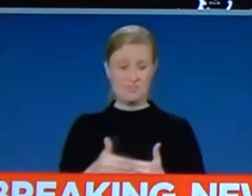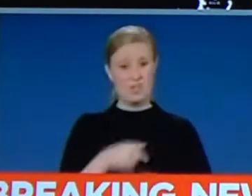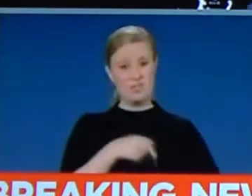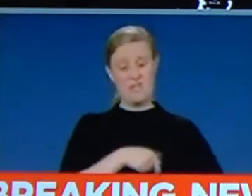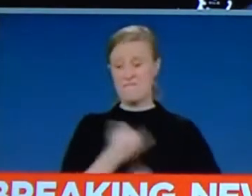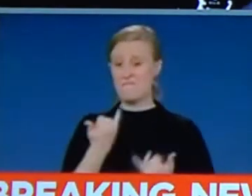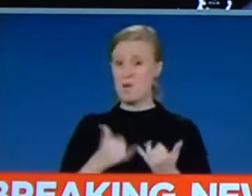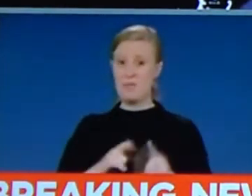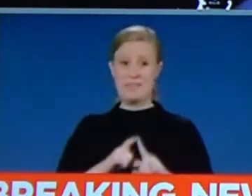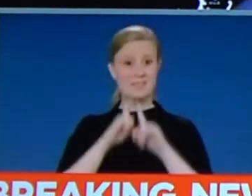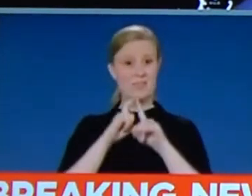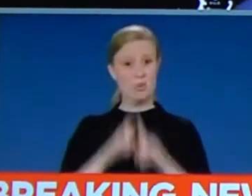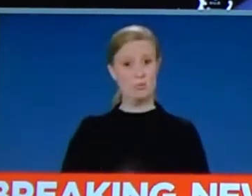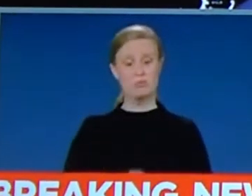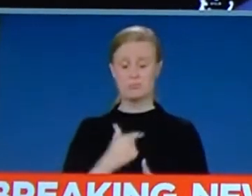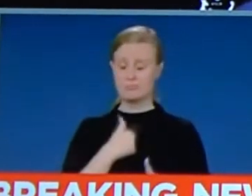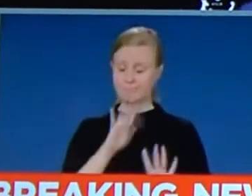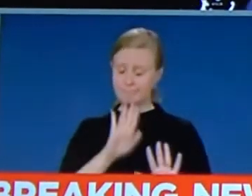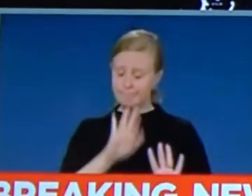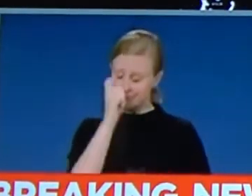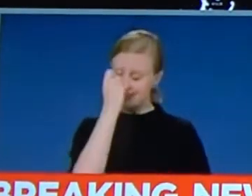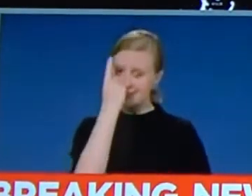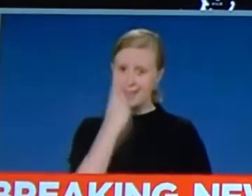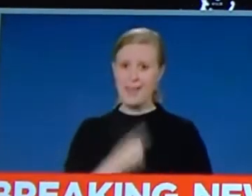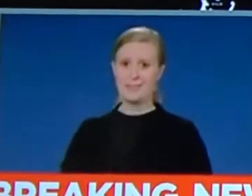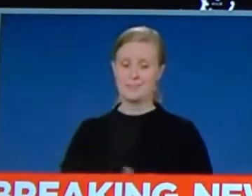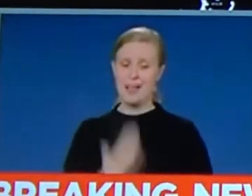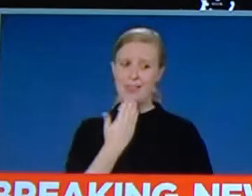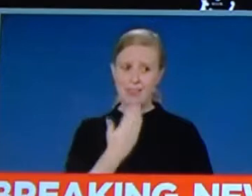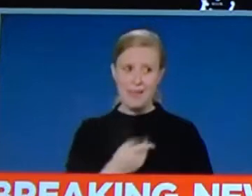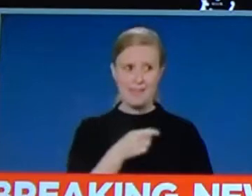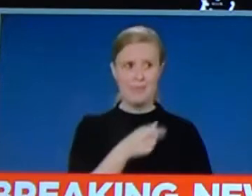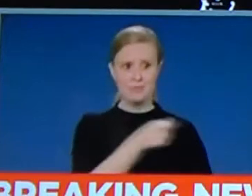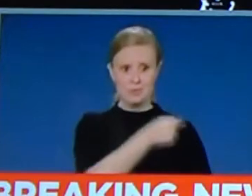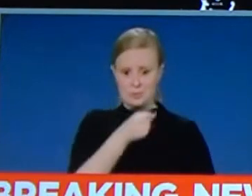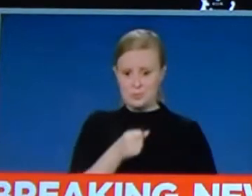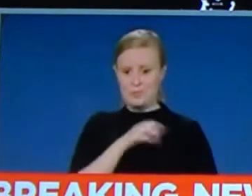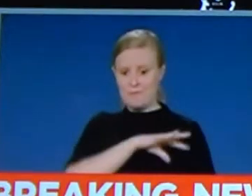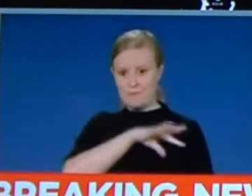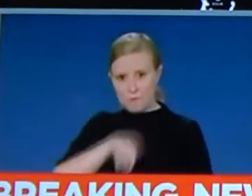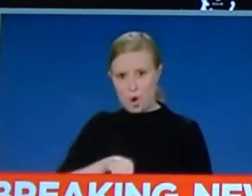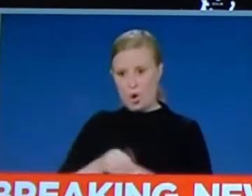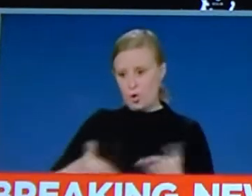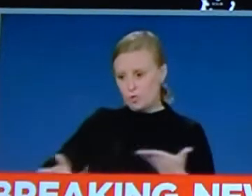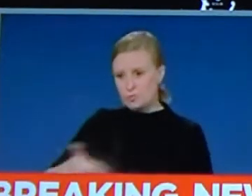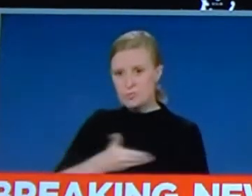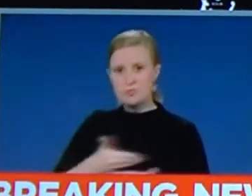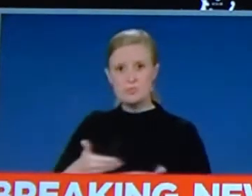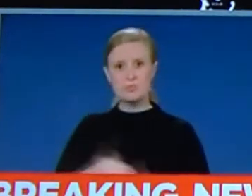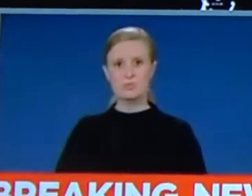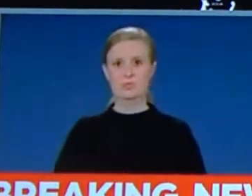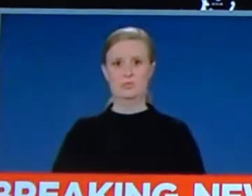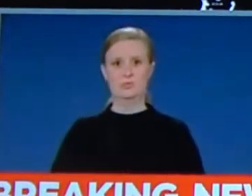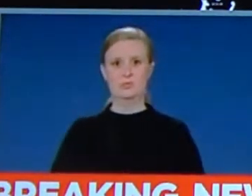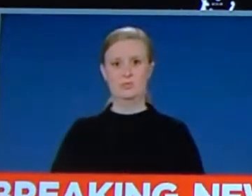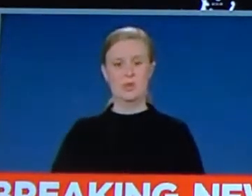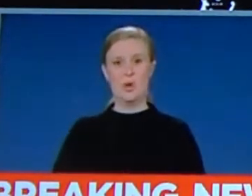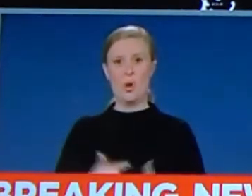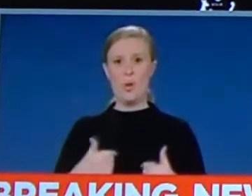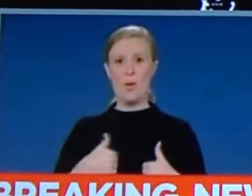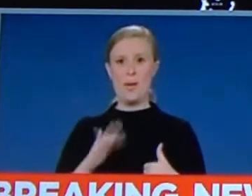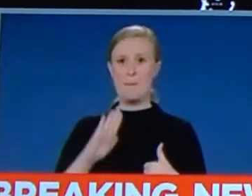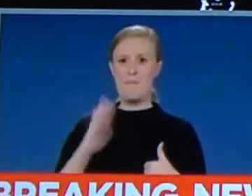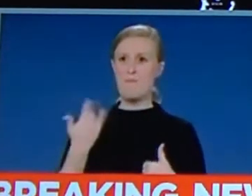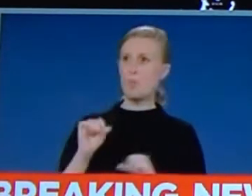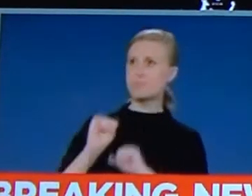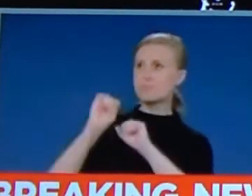them for the way they've engaged in that discussion. There are no blues teams or red teams, or there are no more unions